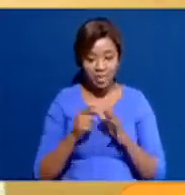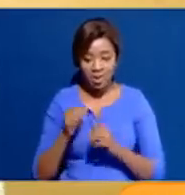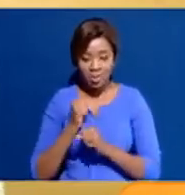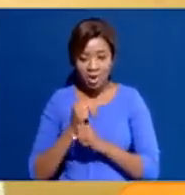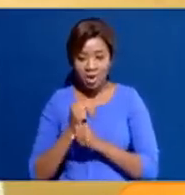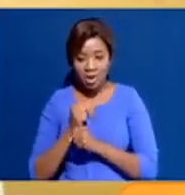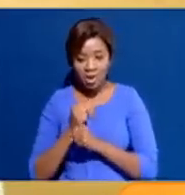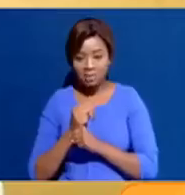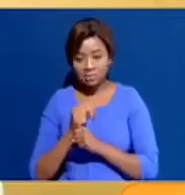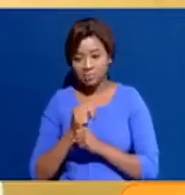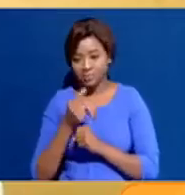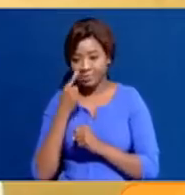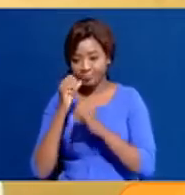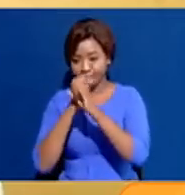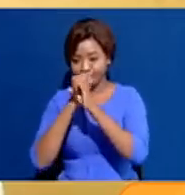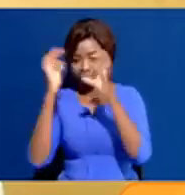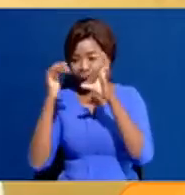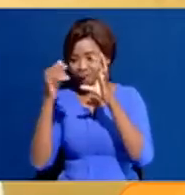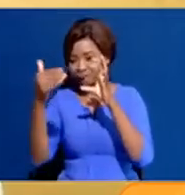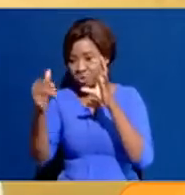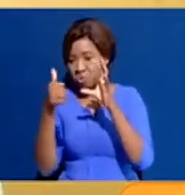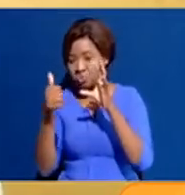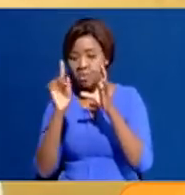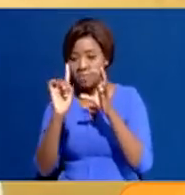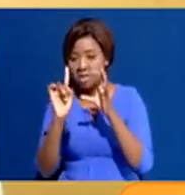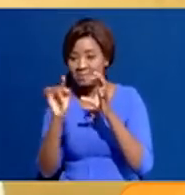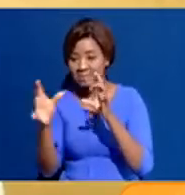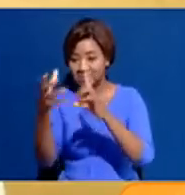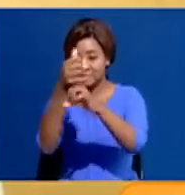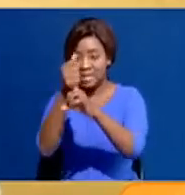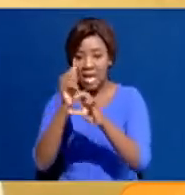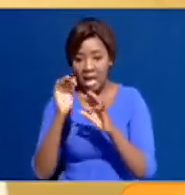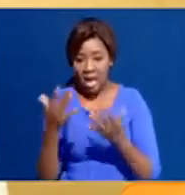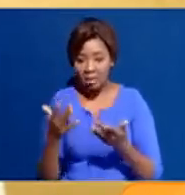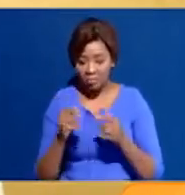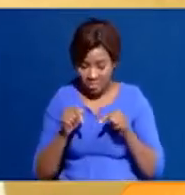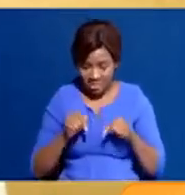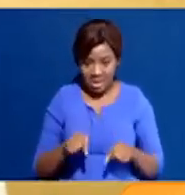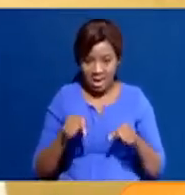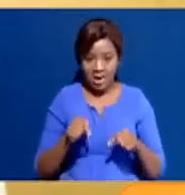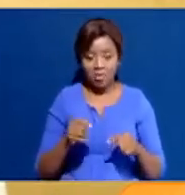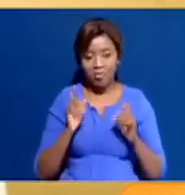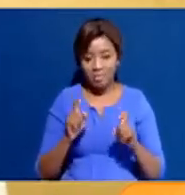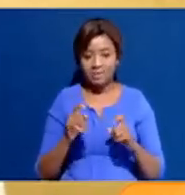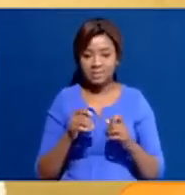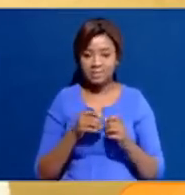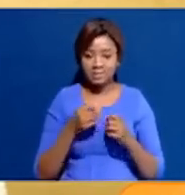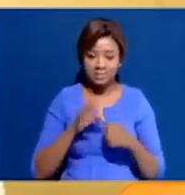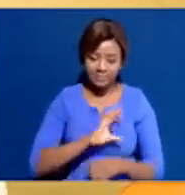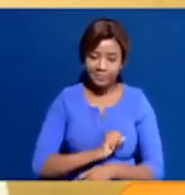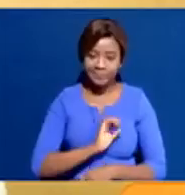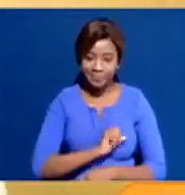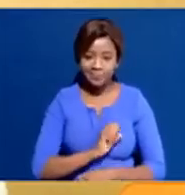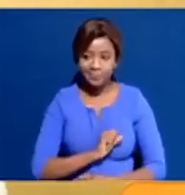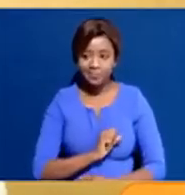However, this also comes with a lot of ramifications, because as you know, when our debt portfolio is